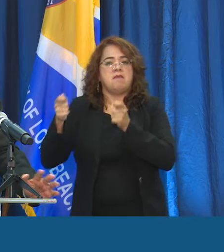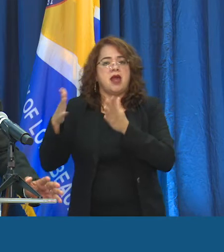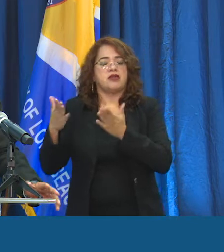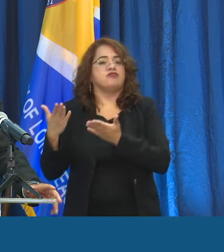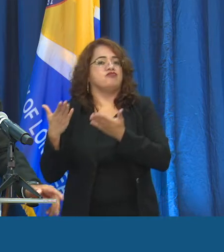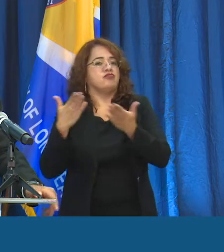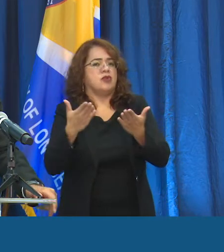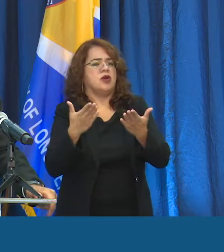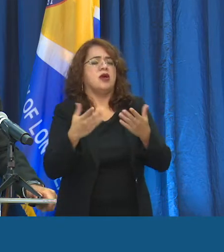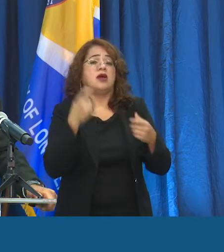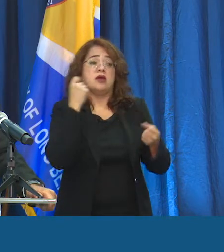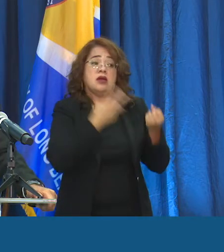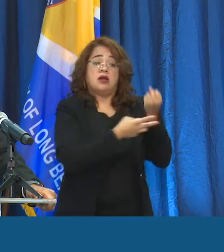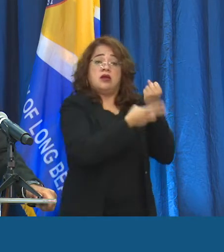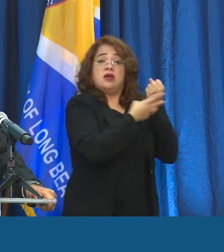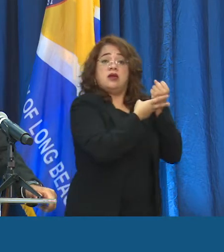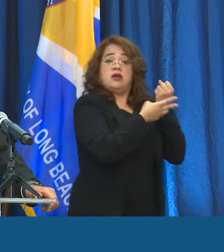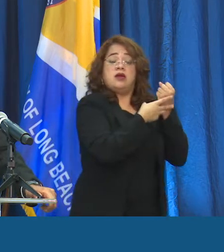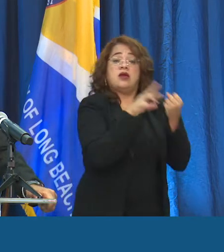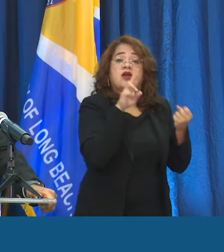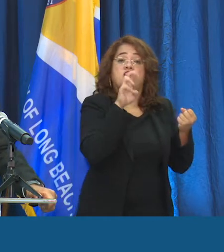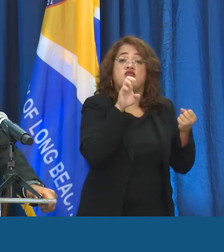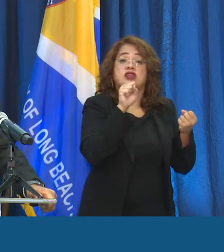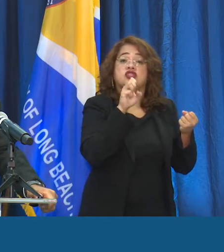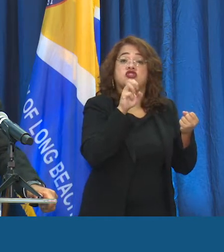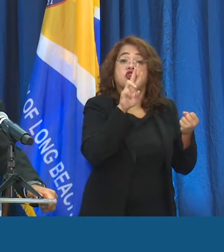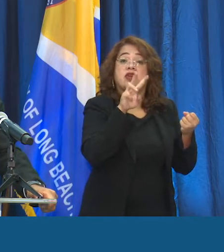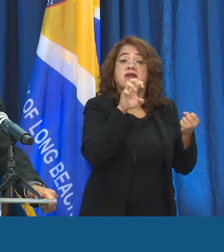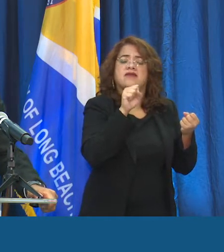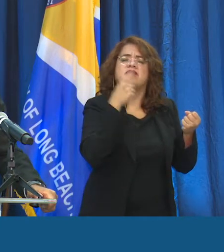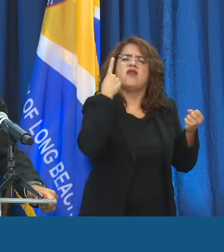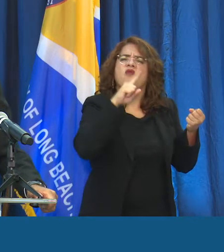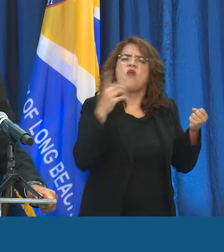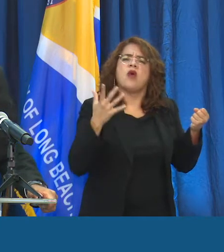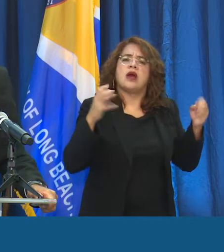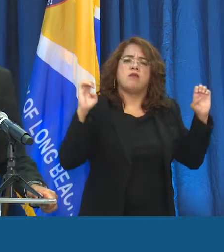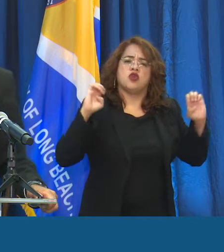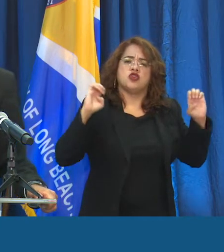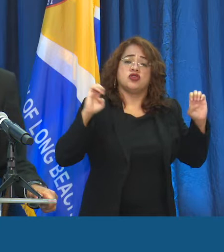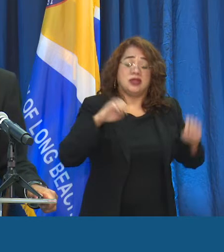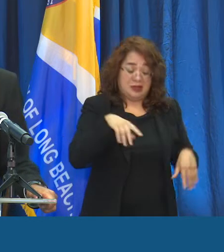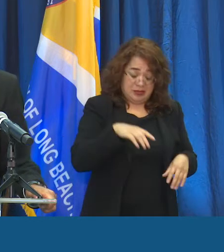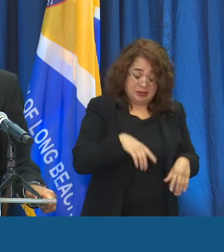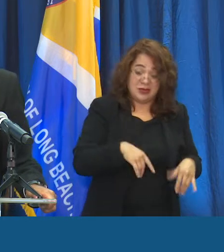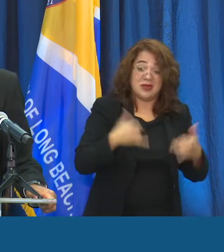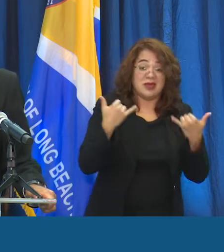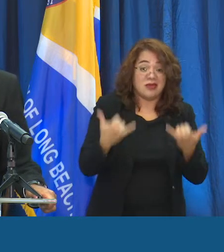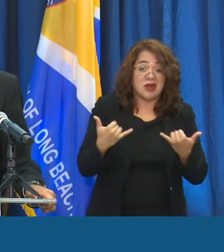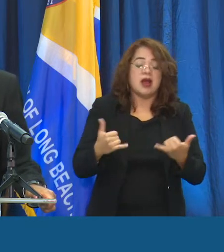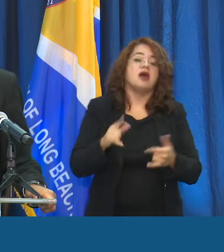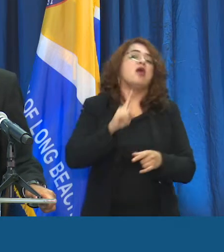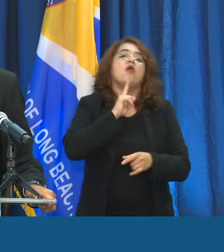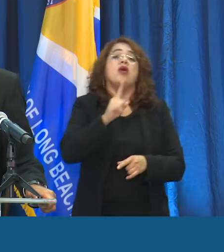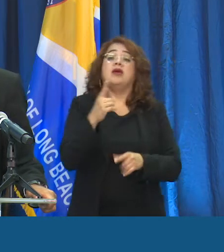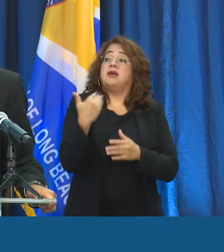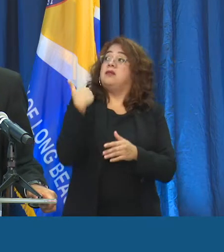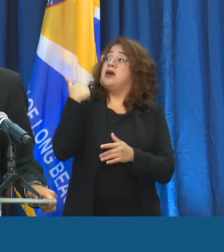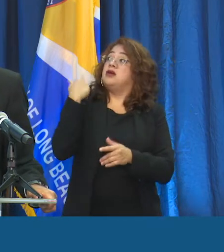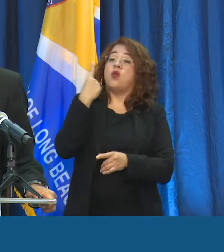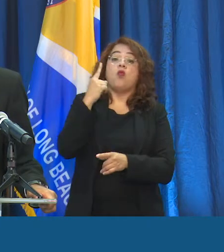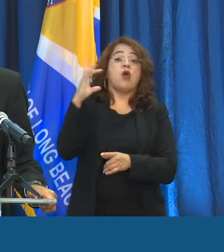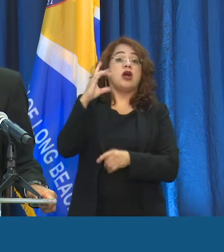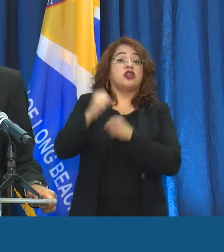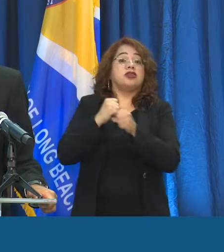about what reserves are for, they're for emergencies. Well, we are in the largest health emergency that we've had in the last probably 100 years,